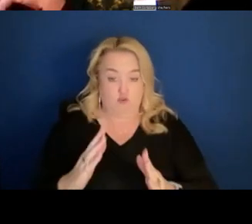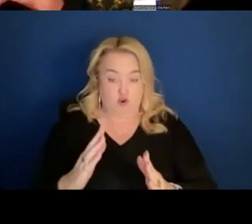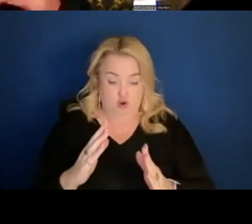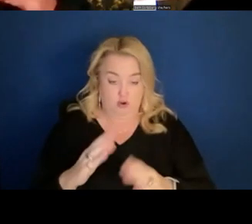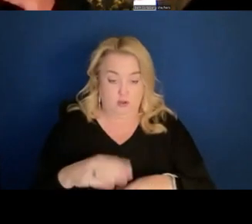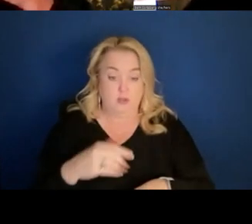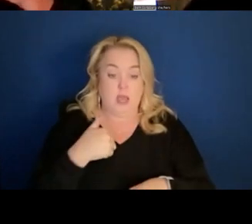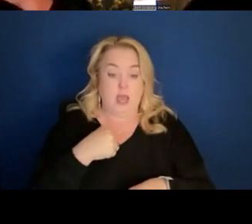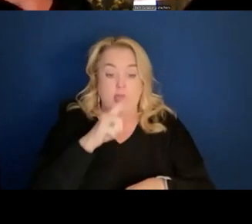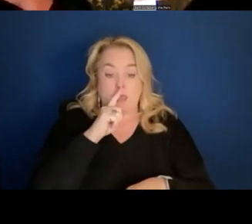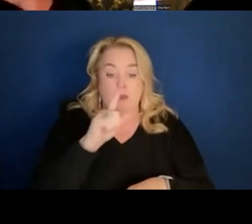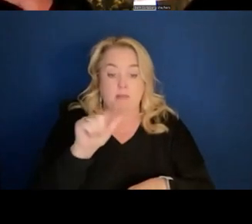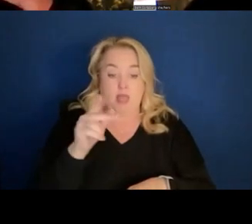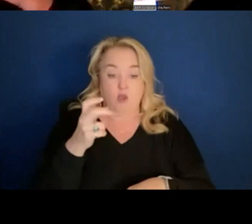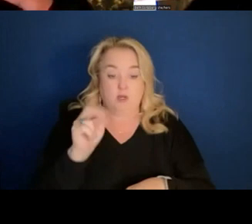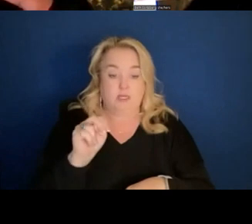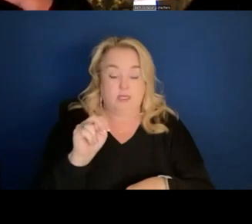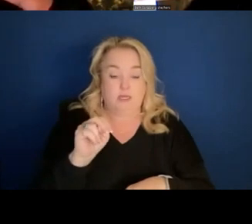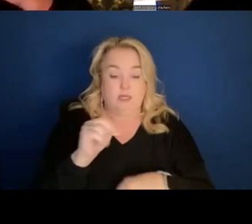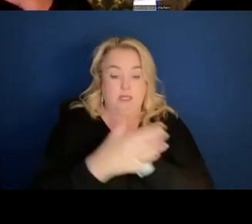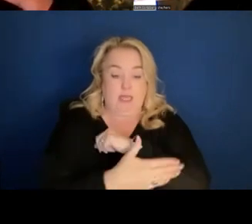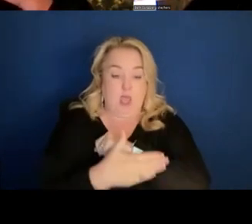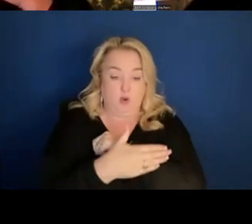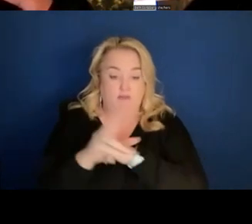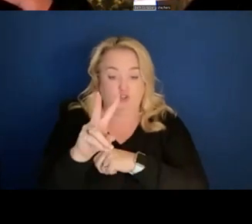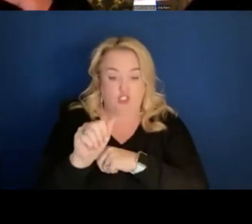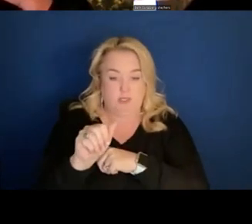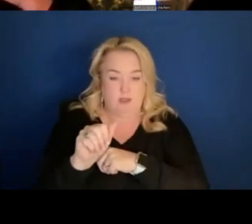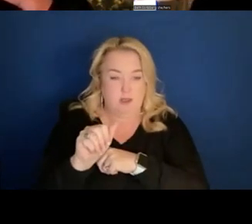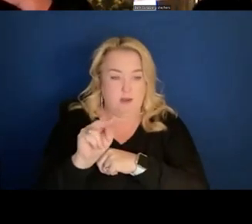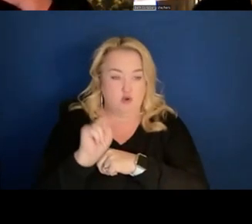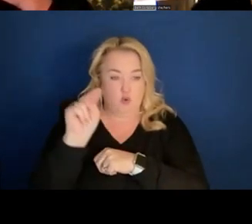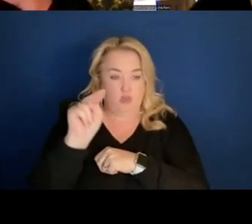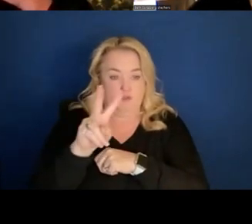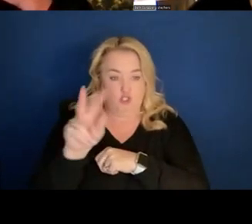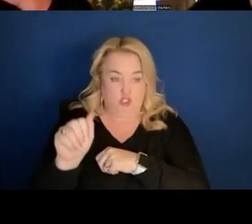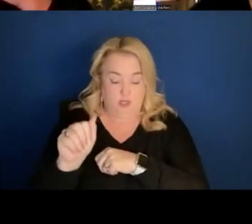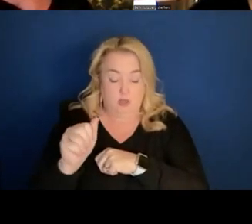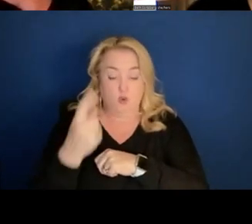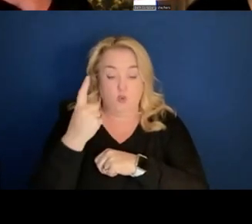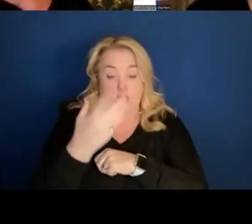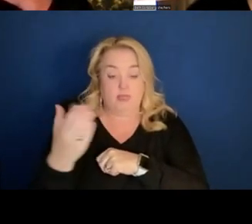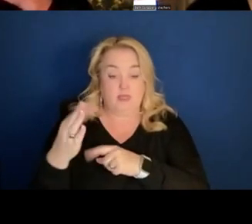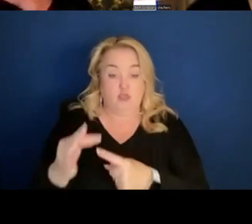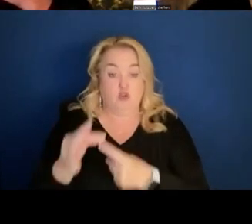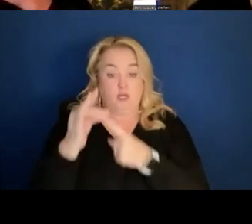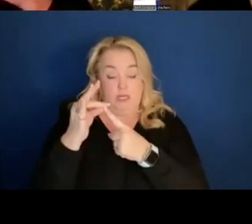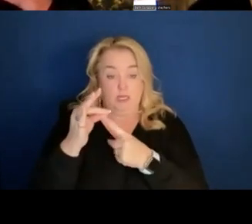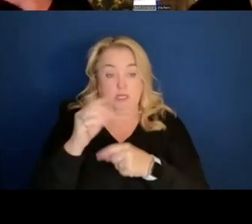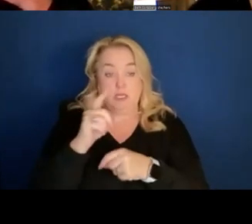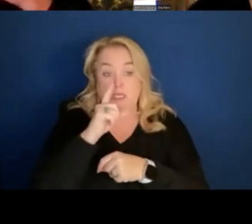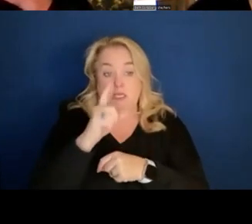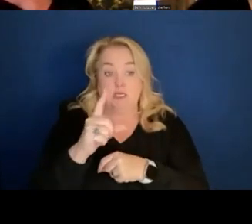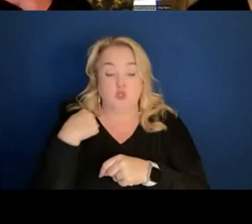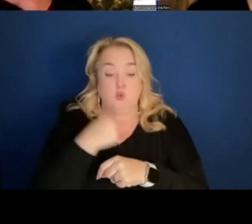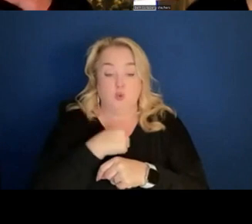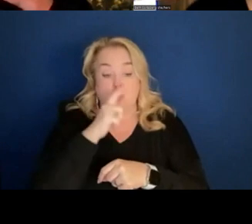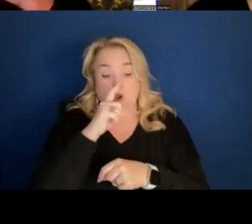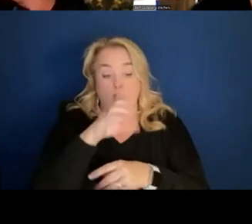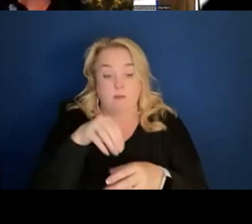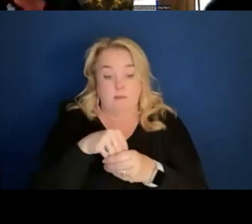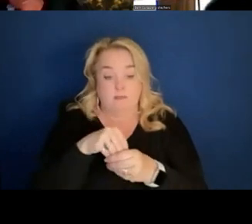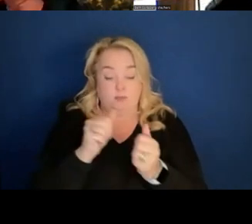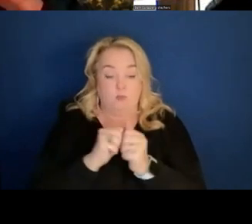in Loudoun County, Virginia, in Northern Virginia. And something that's unique about our Agency on Aging is that we are part of